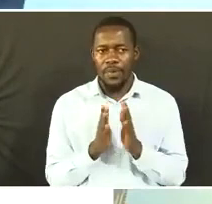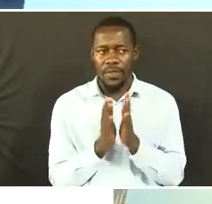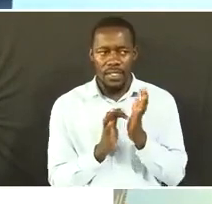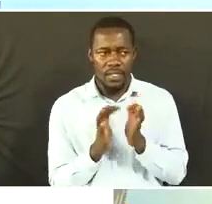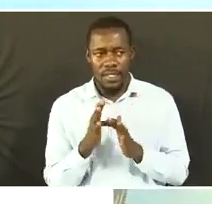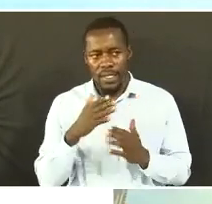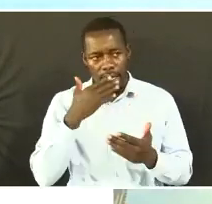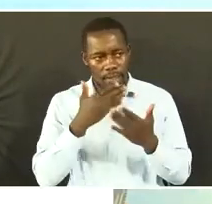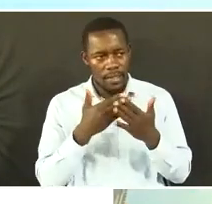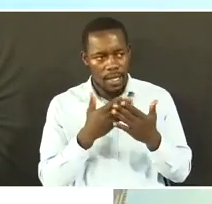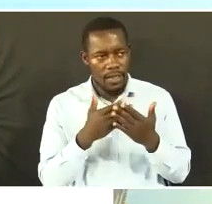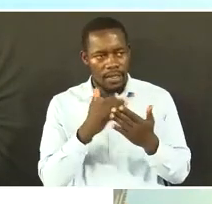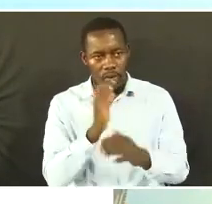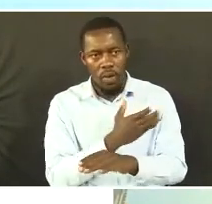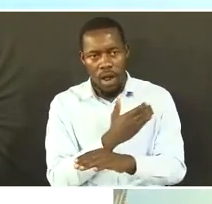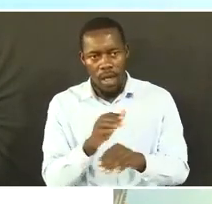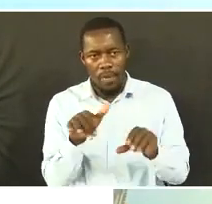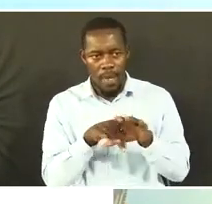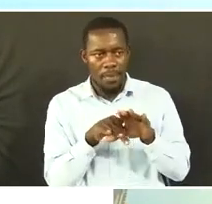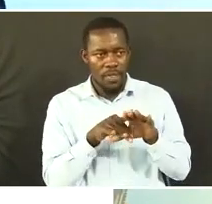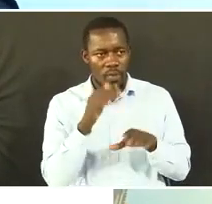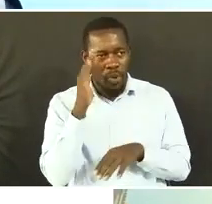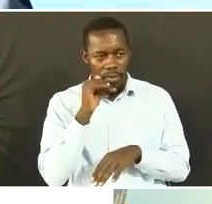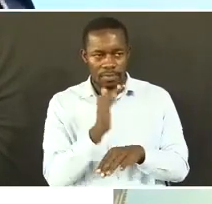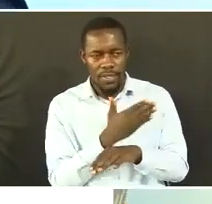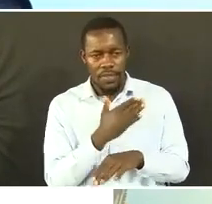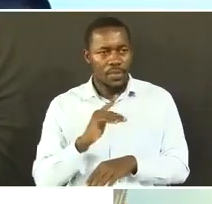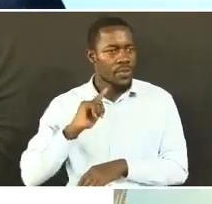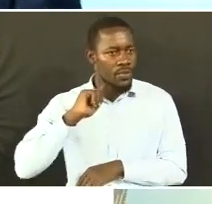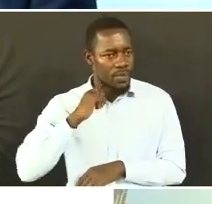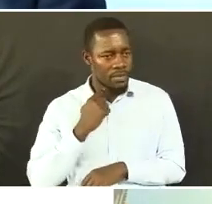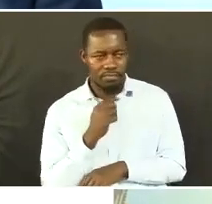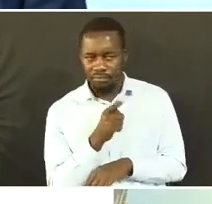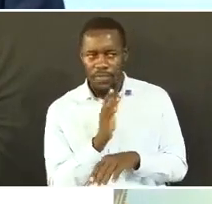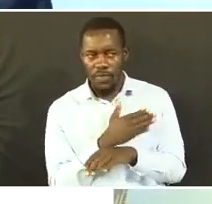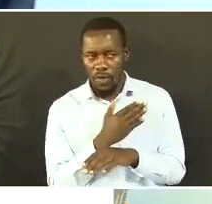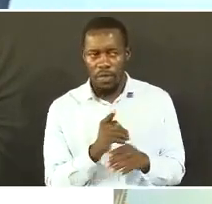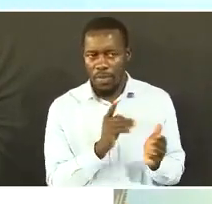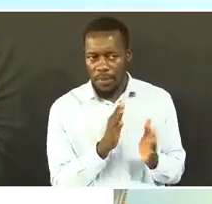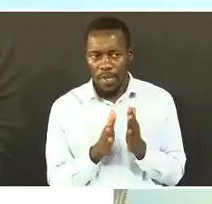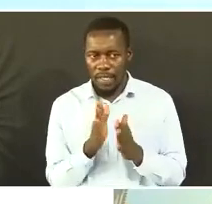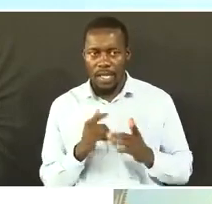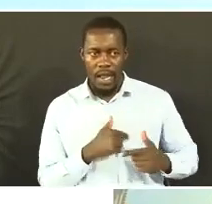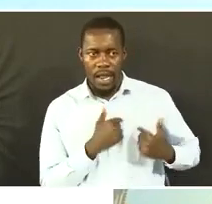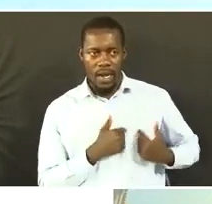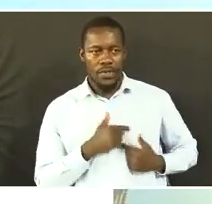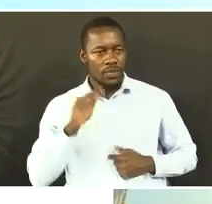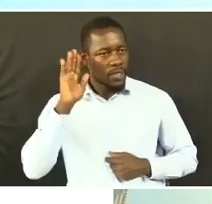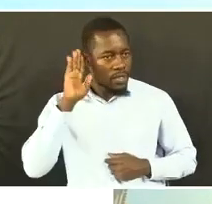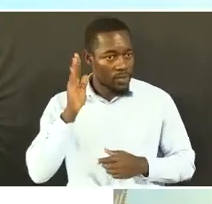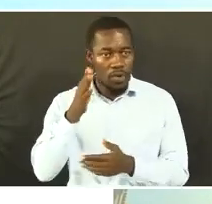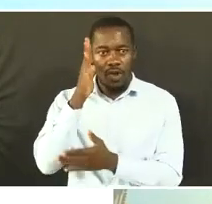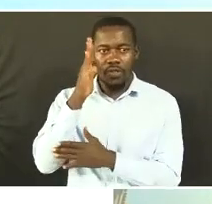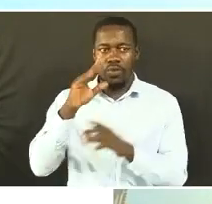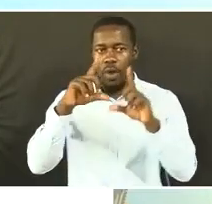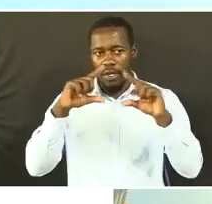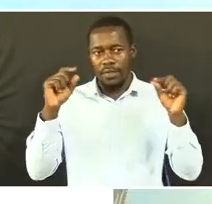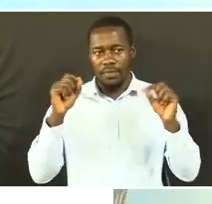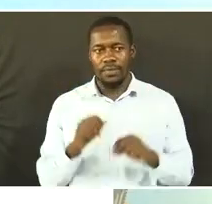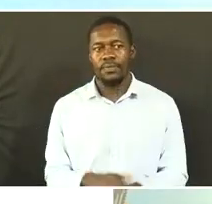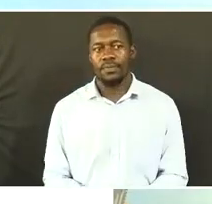for that wonderful rendition of music that prepares our hearts to listen to God's word.